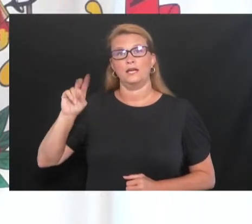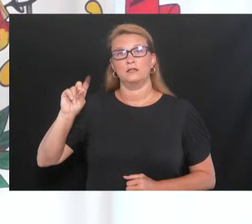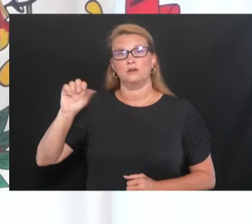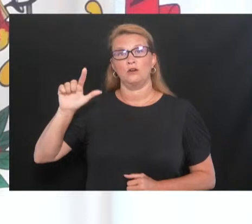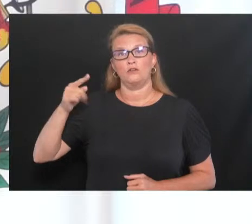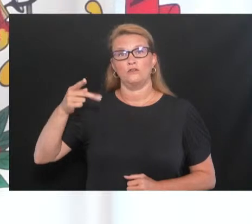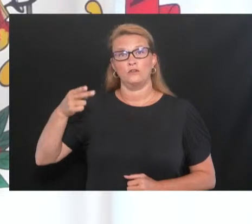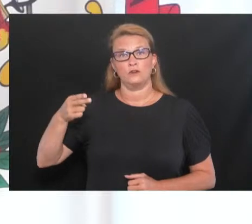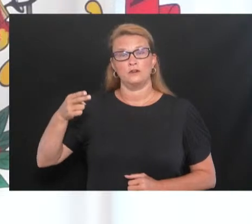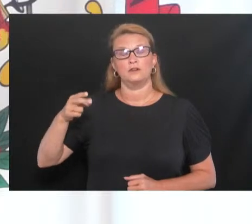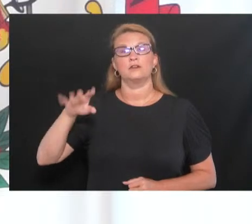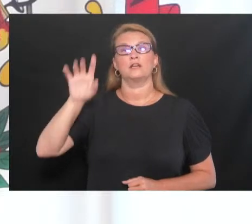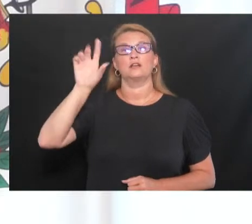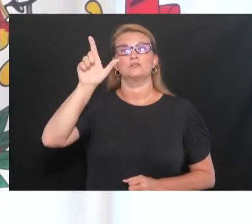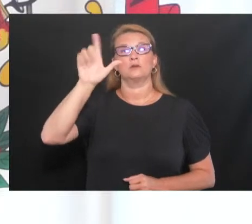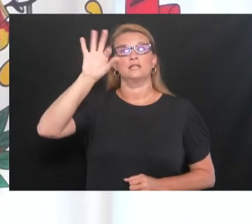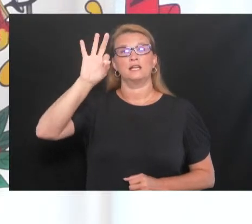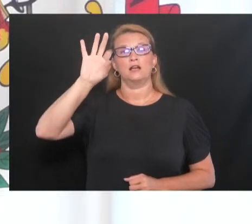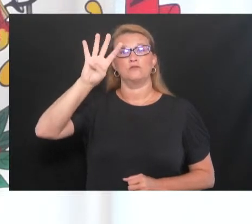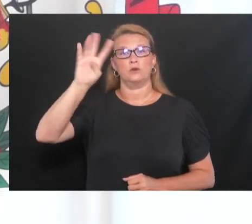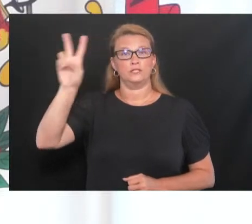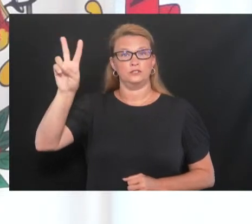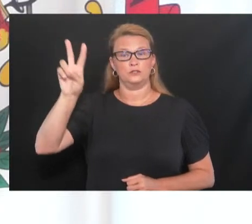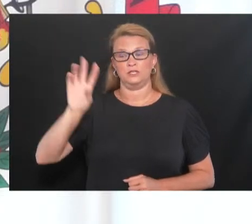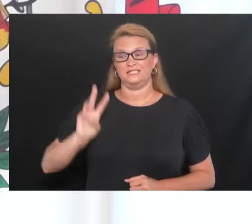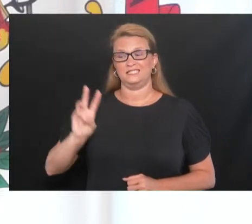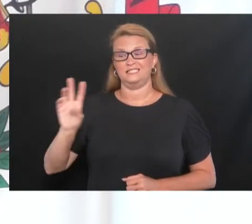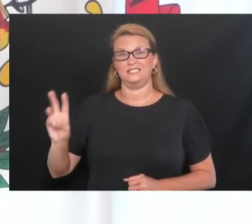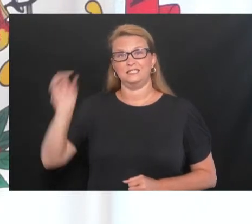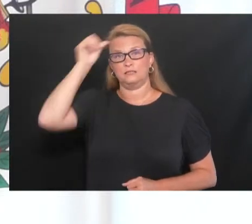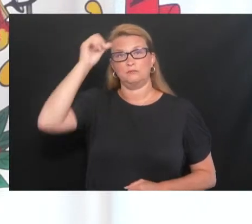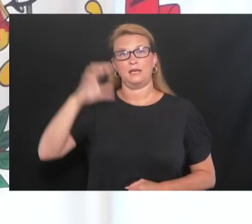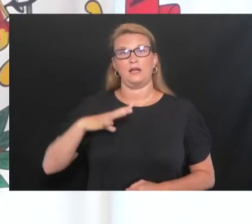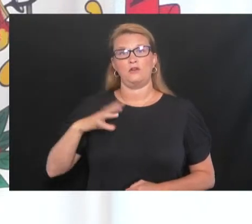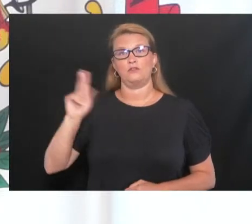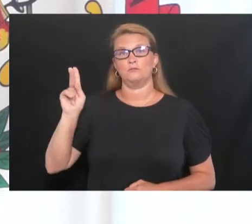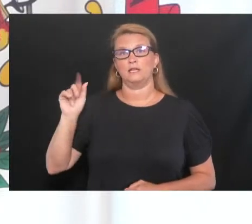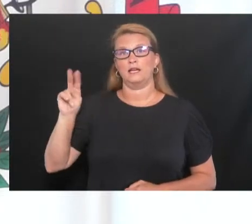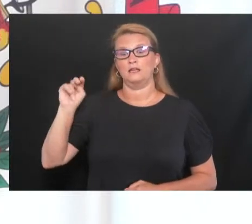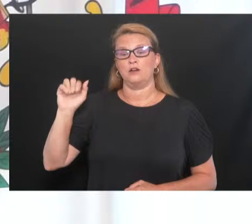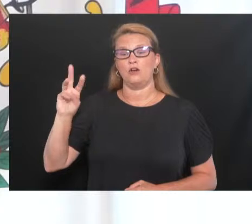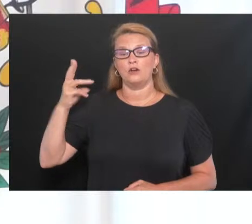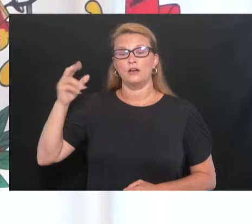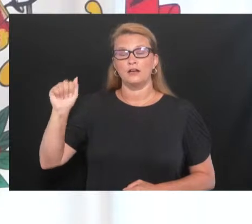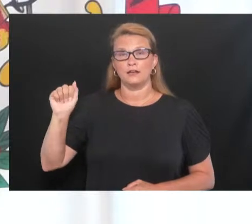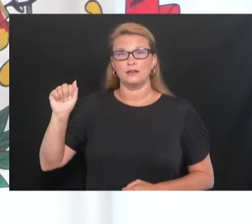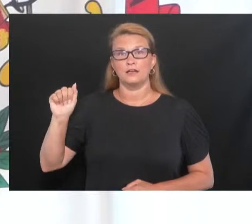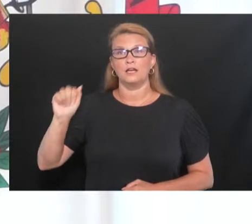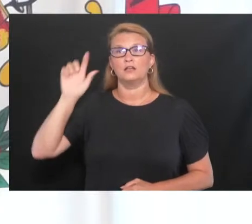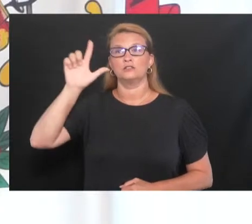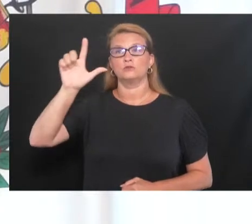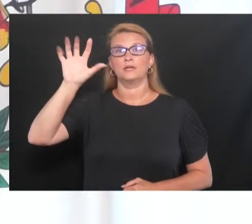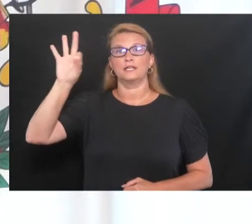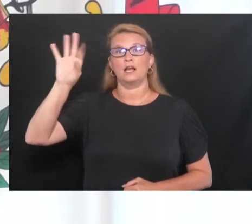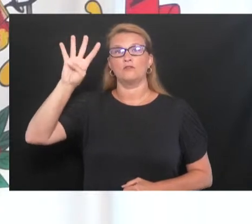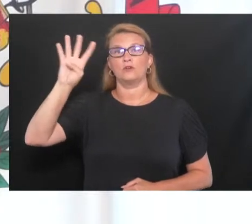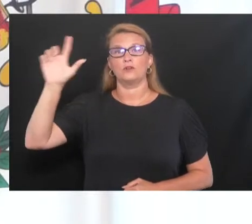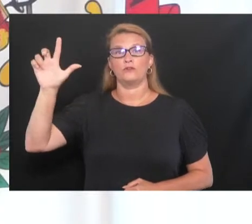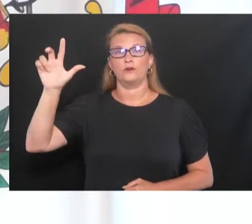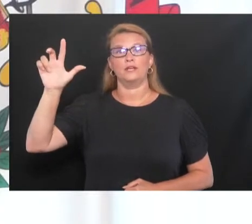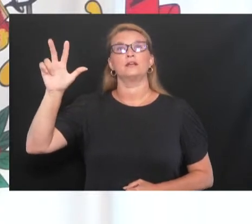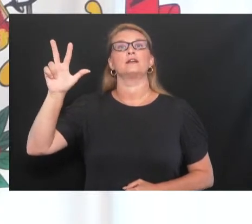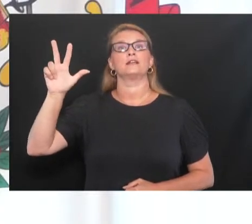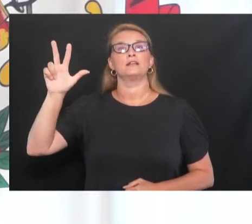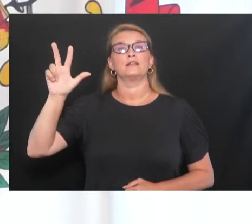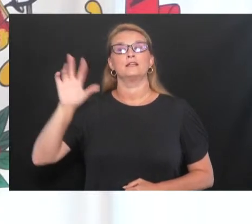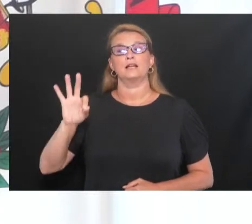Our 2,942nd death is a 66-year-old male from Kanawha County. Our 2,943rd death is a